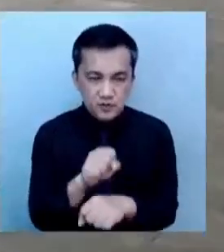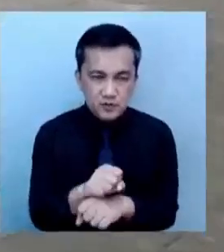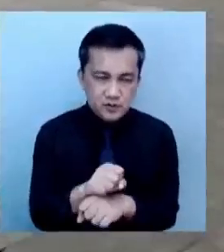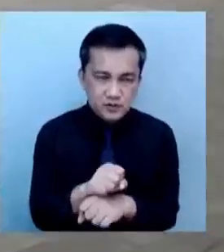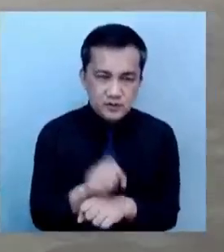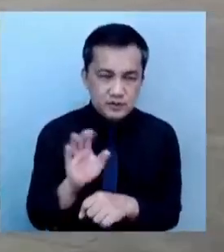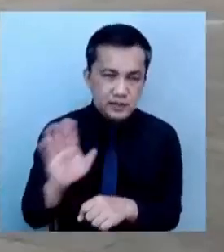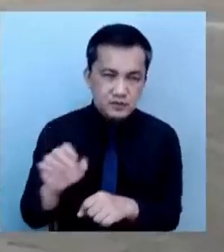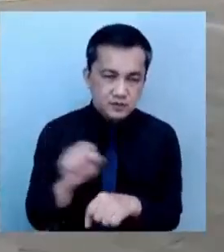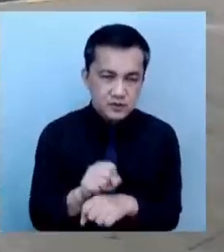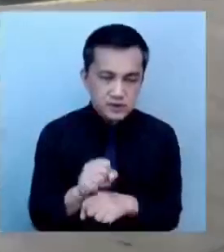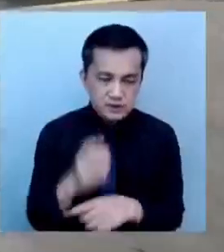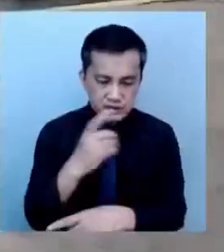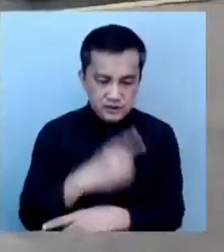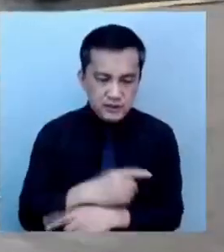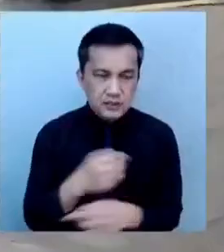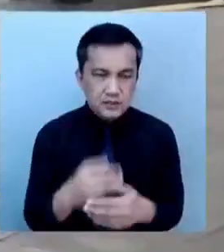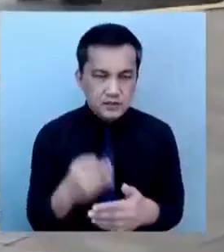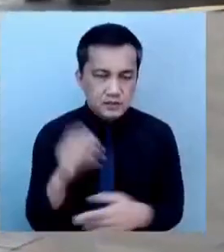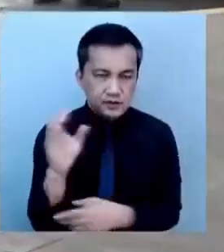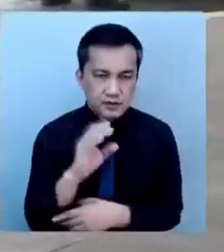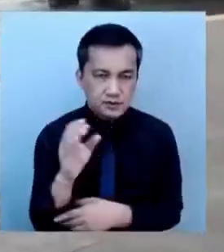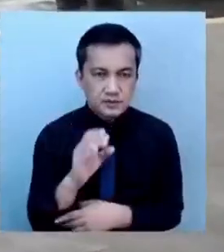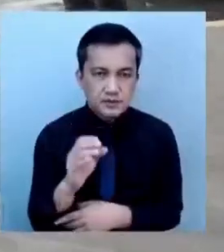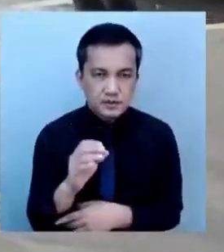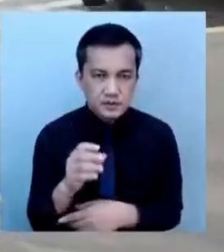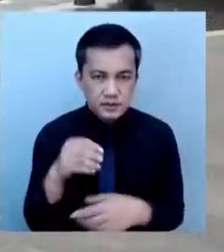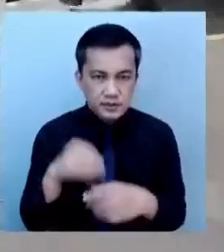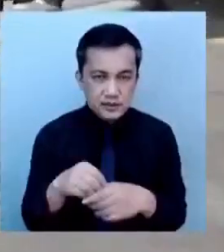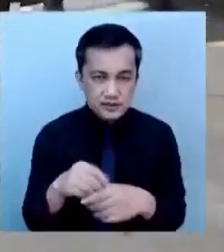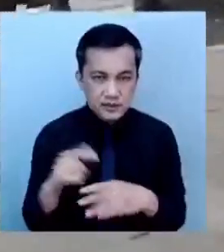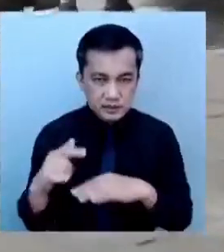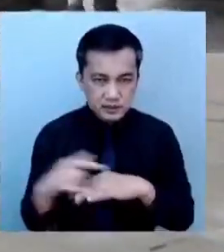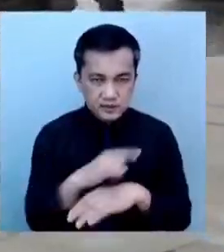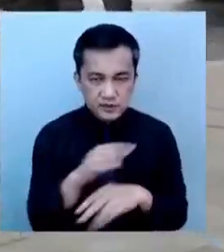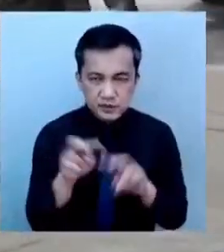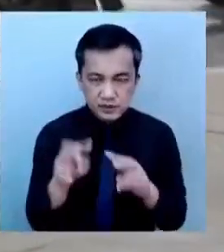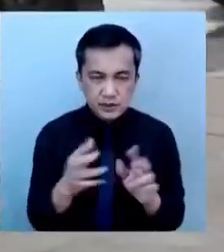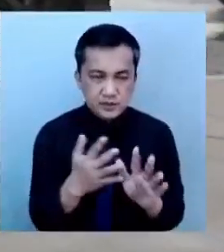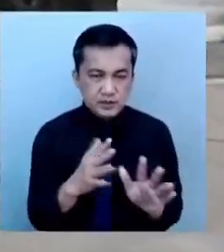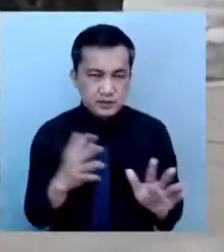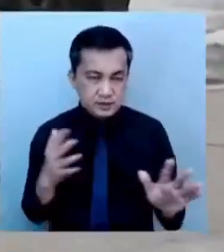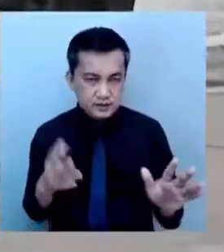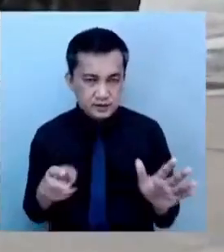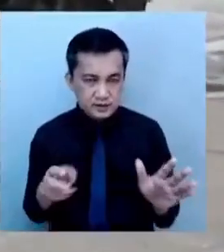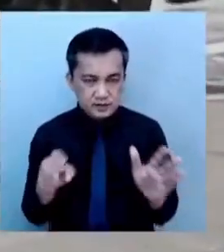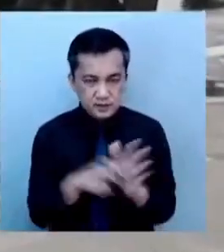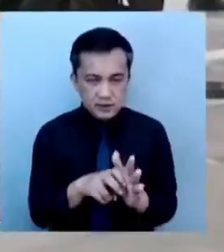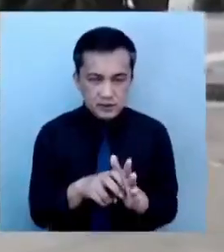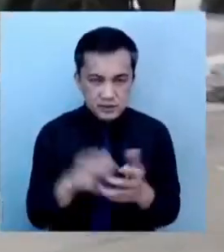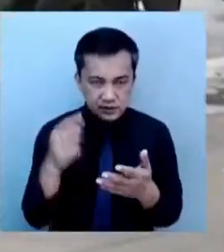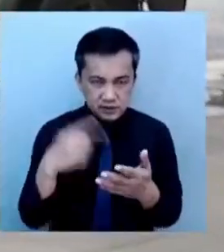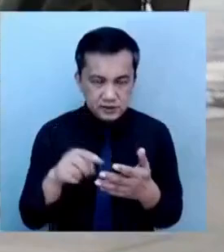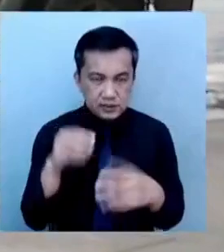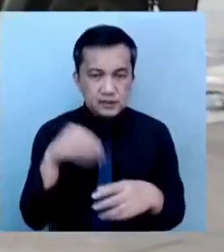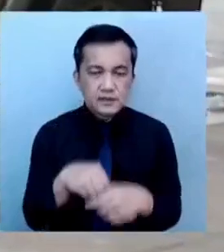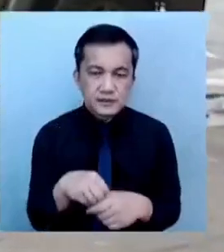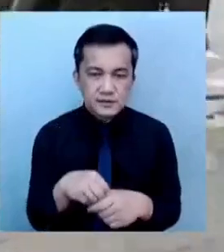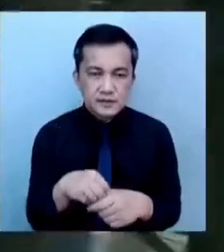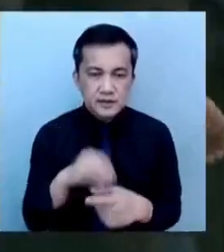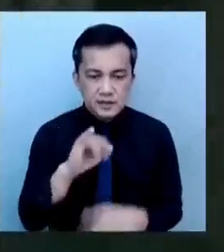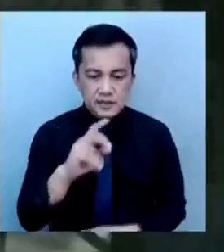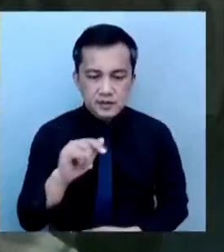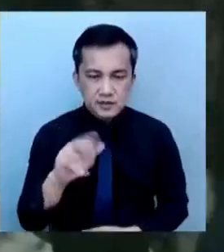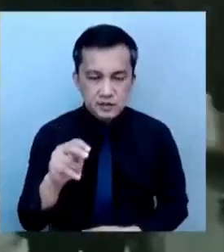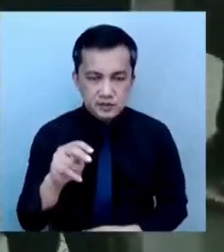working day before Christmas. Inside the airport, we saw long lines of passengers at check-in and immigration counters.